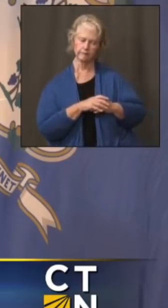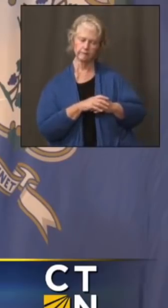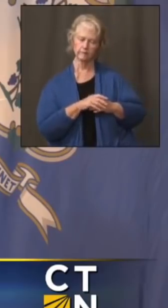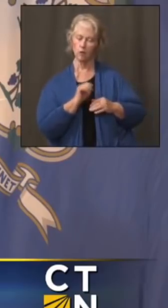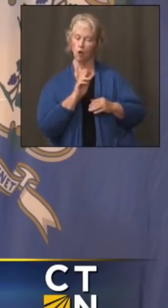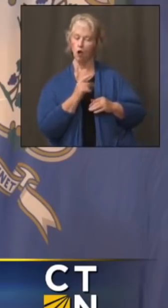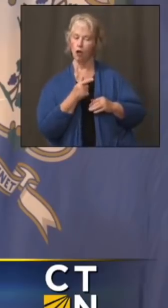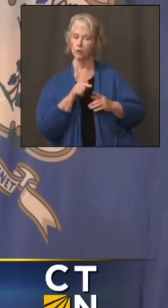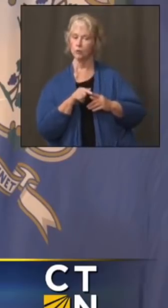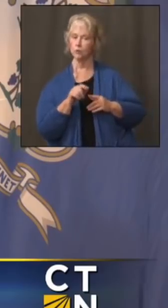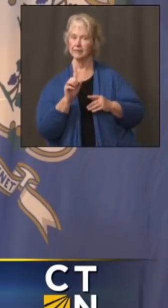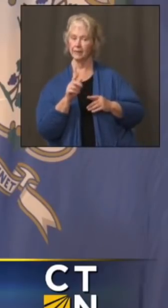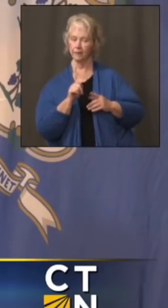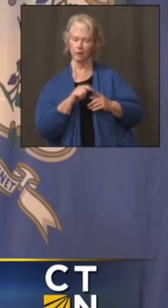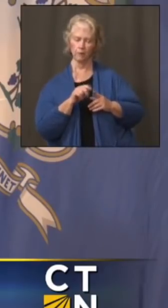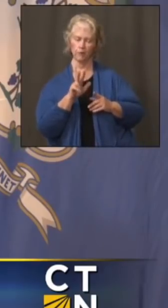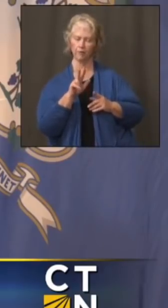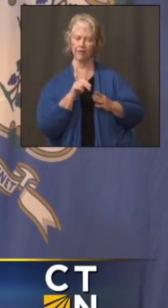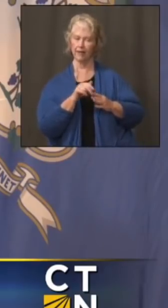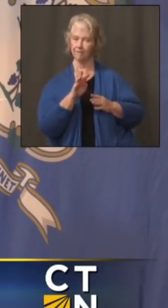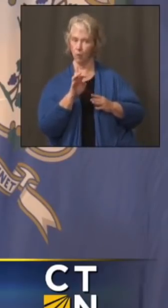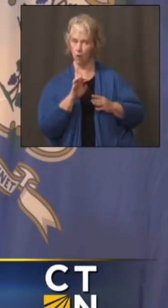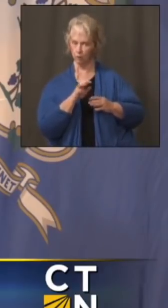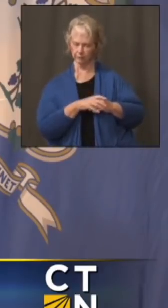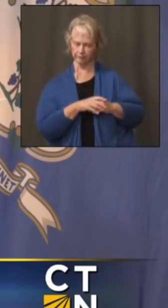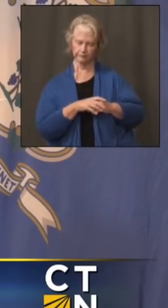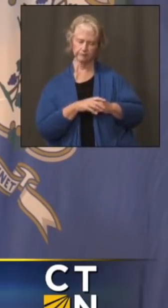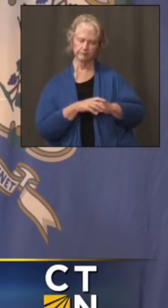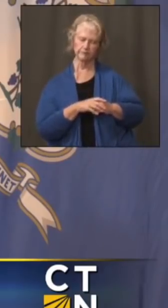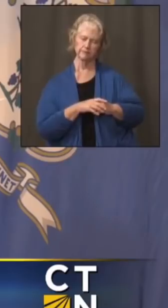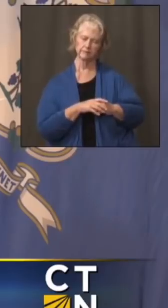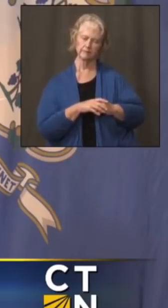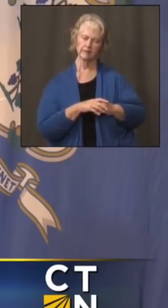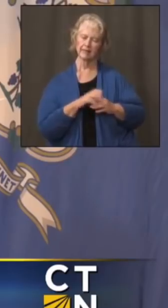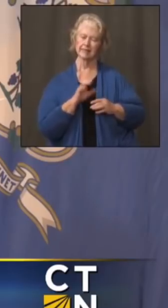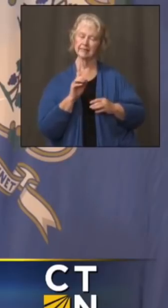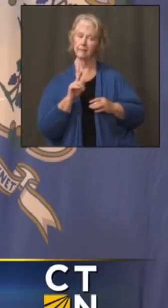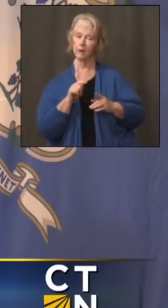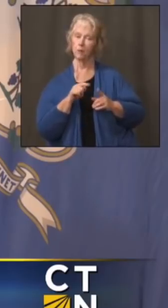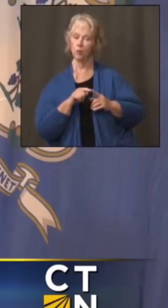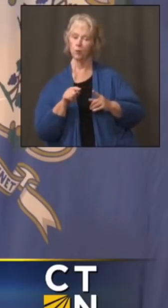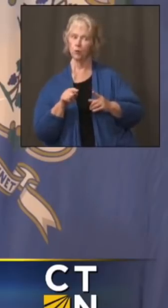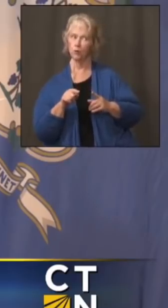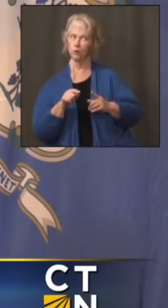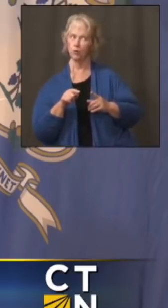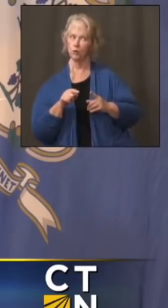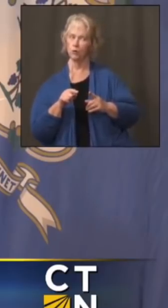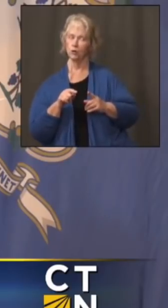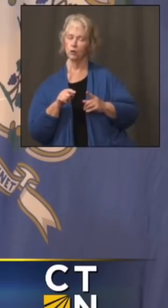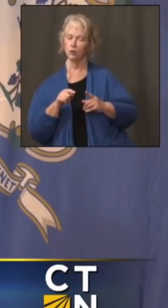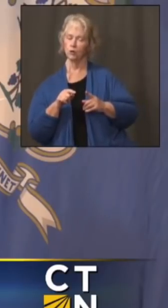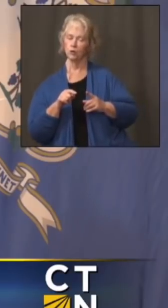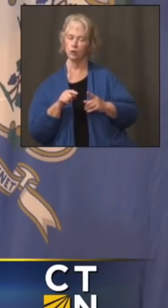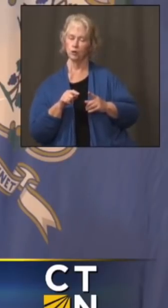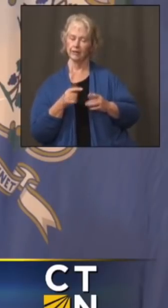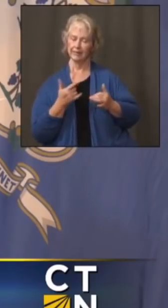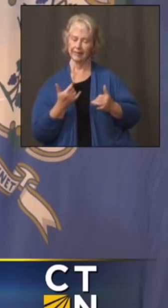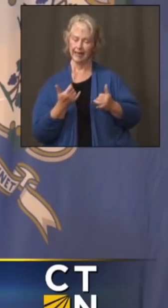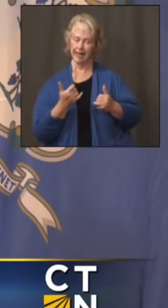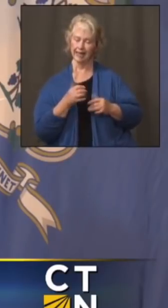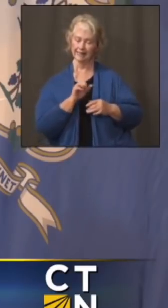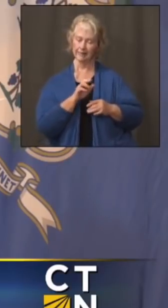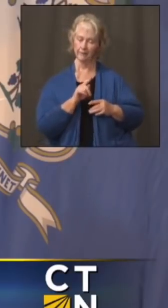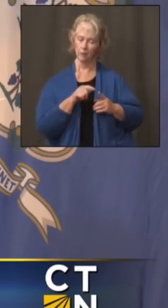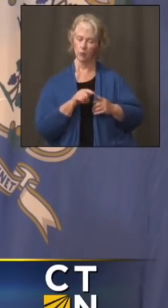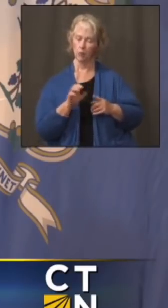August to September, 3,400, 3,000. Between September, 3,000 and some change, and it looks like between the beginning